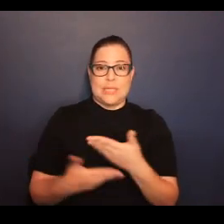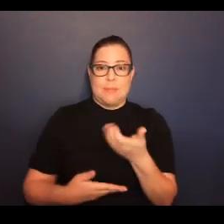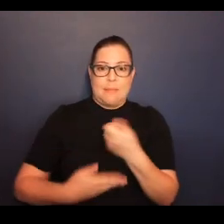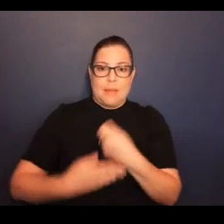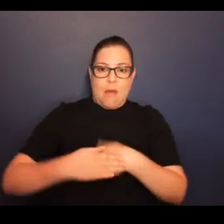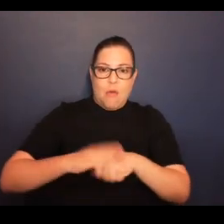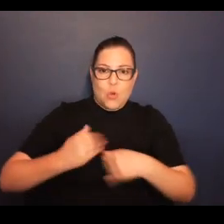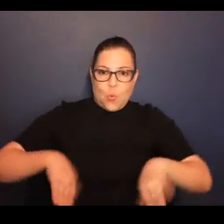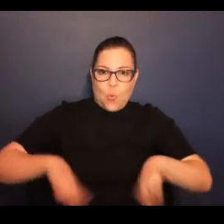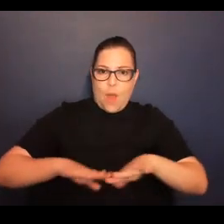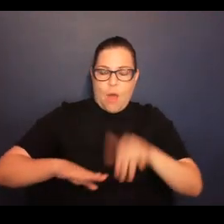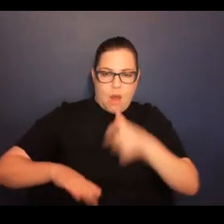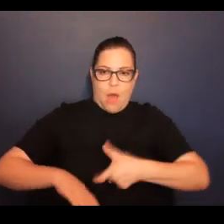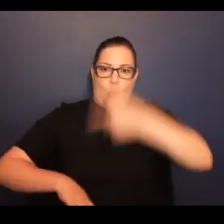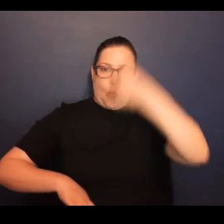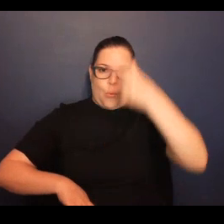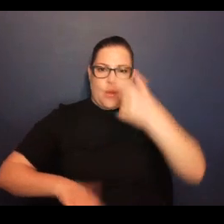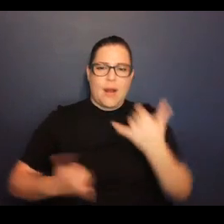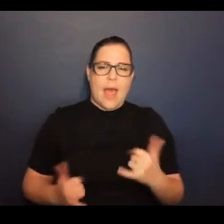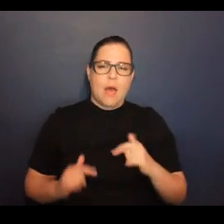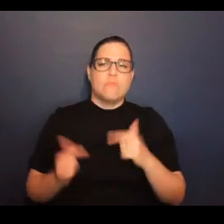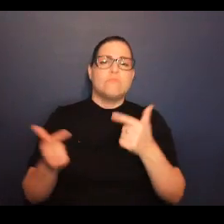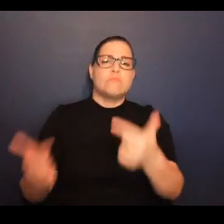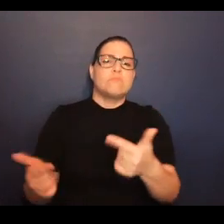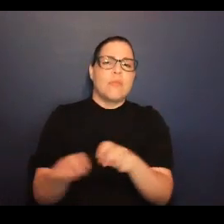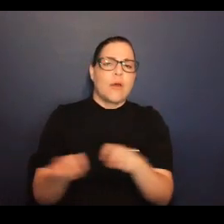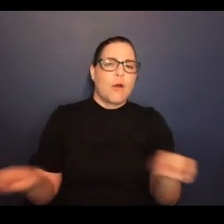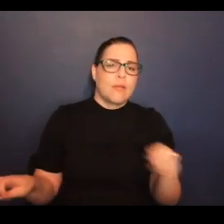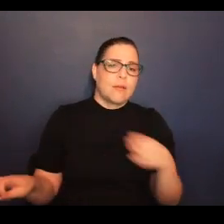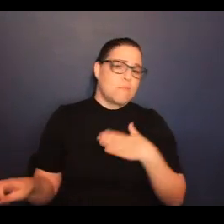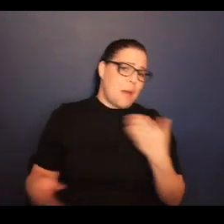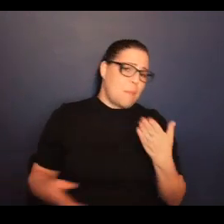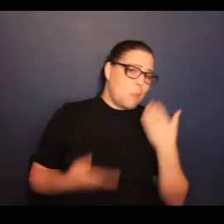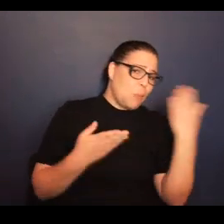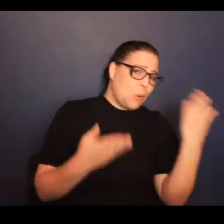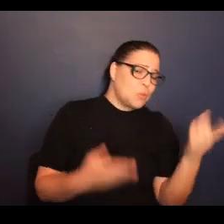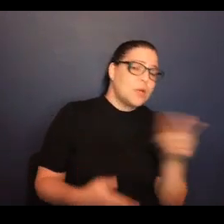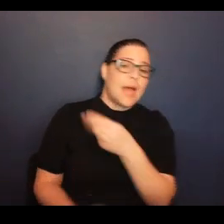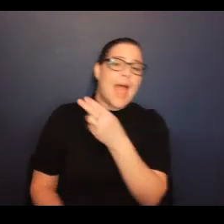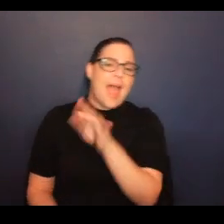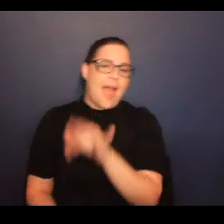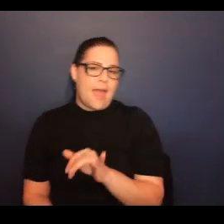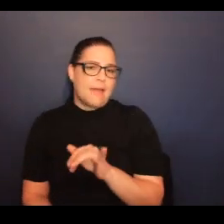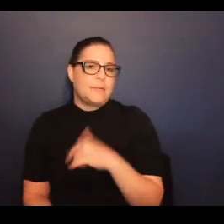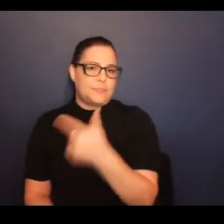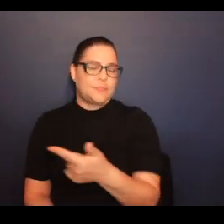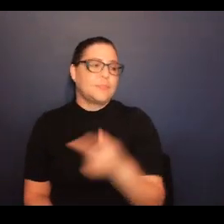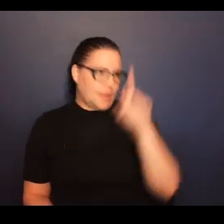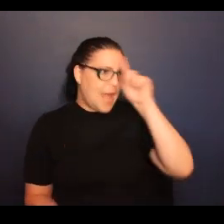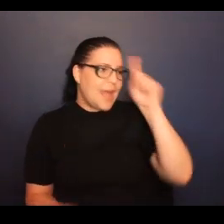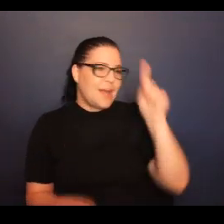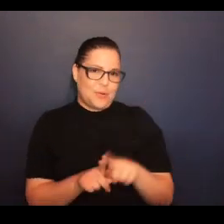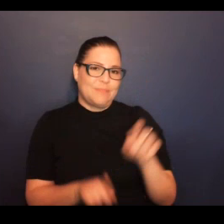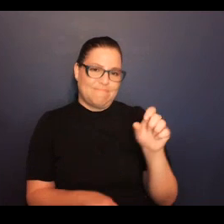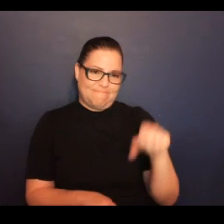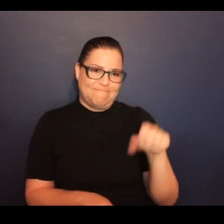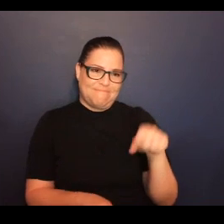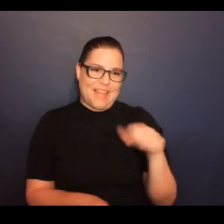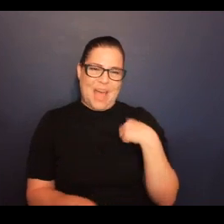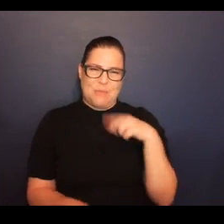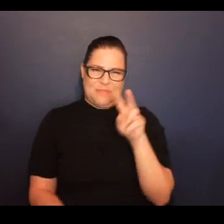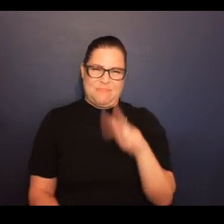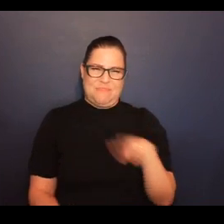underground. Let's open it up to my colleagues, but that is my proposal. All right, board member Hay. I do agree with that. I was looking at the